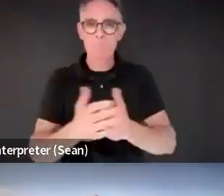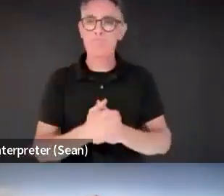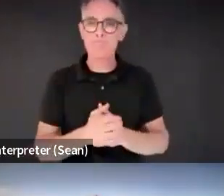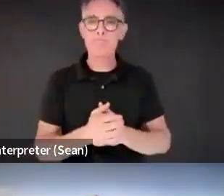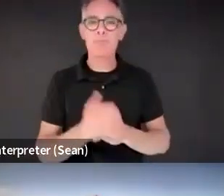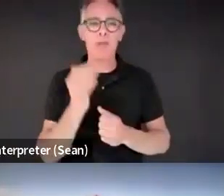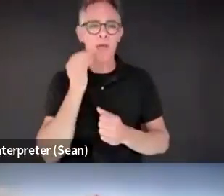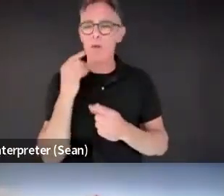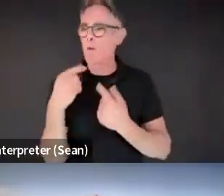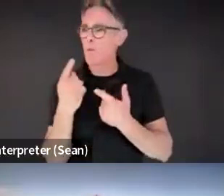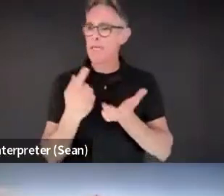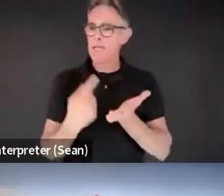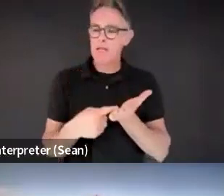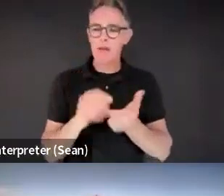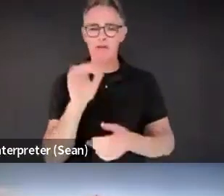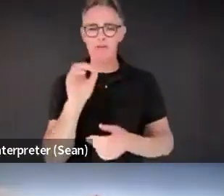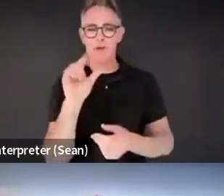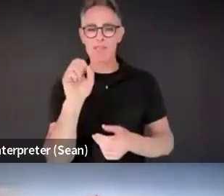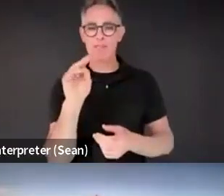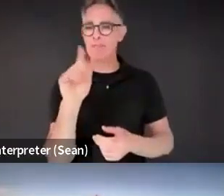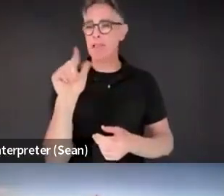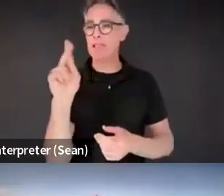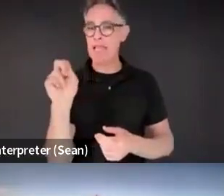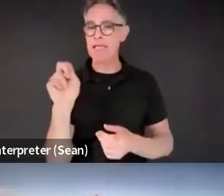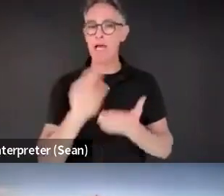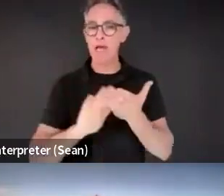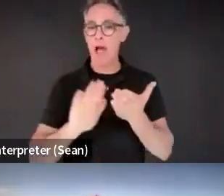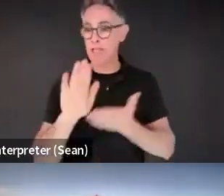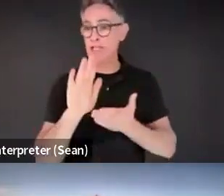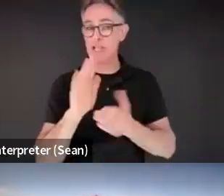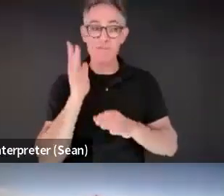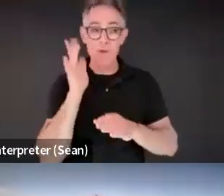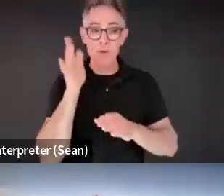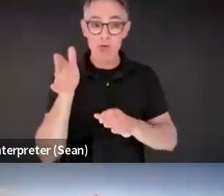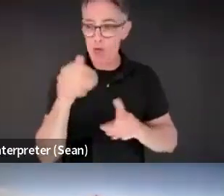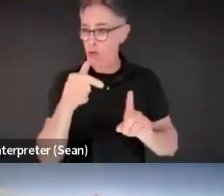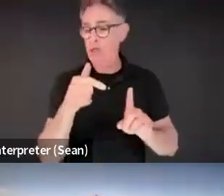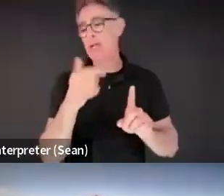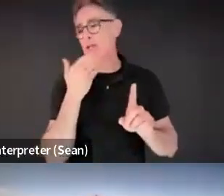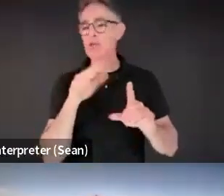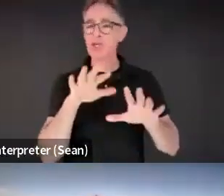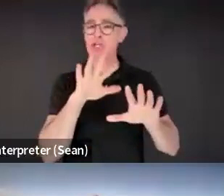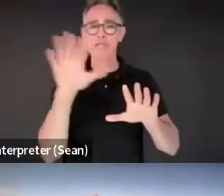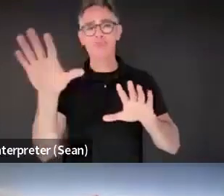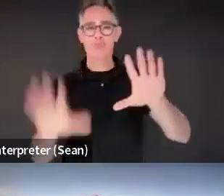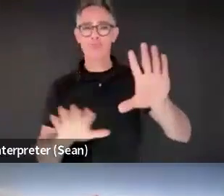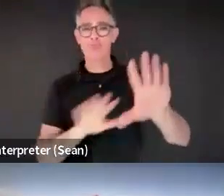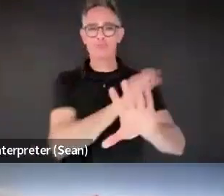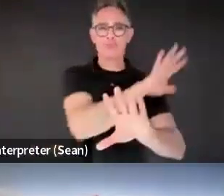know we talked about Folsom Lake College possibly being a location in the future, and that gives us a good kind of geographic,